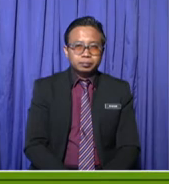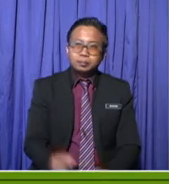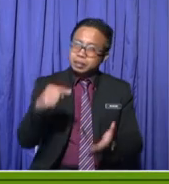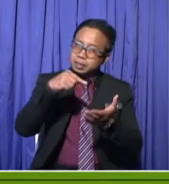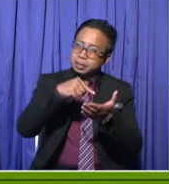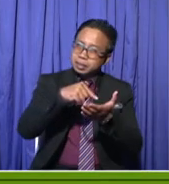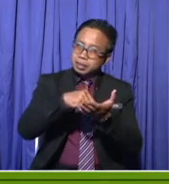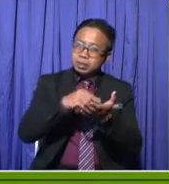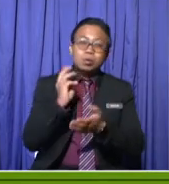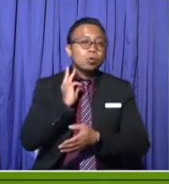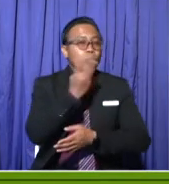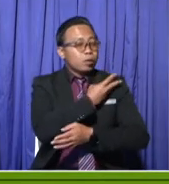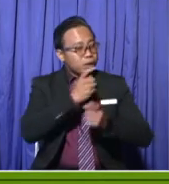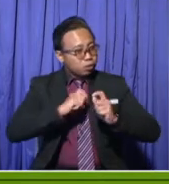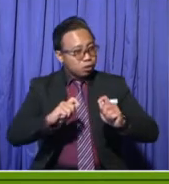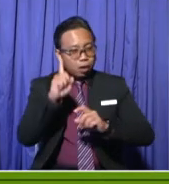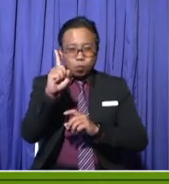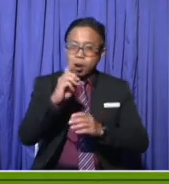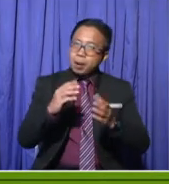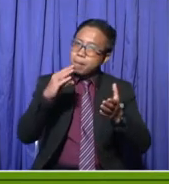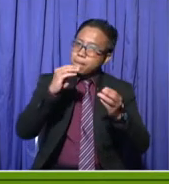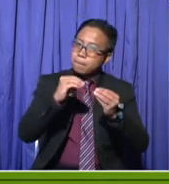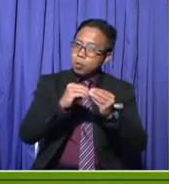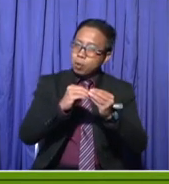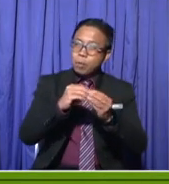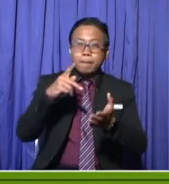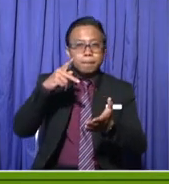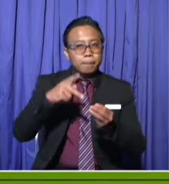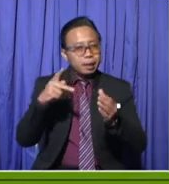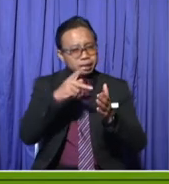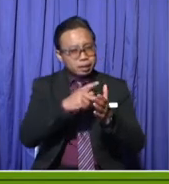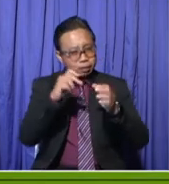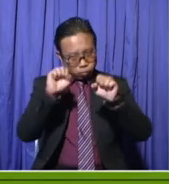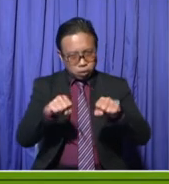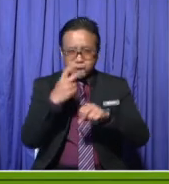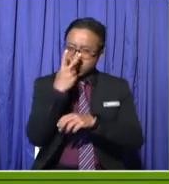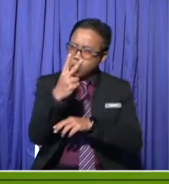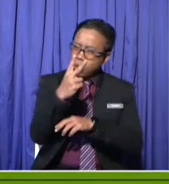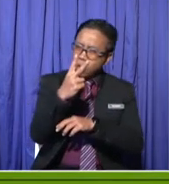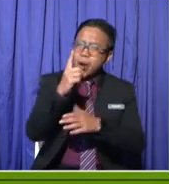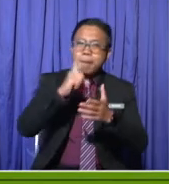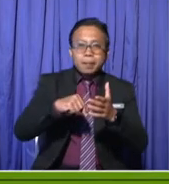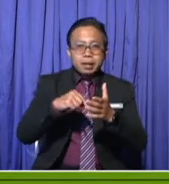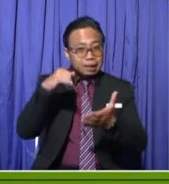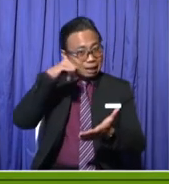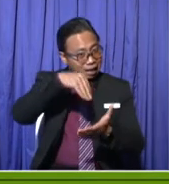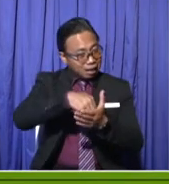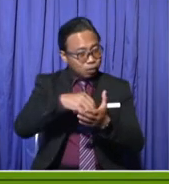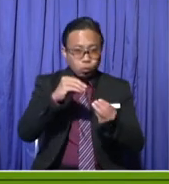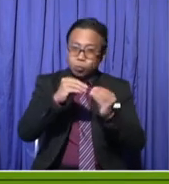Here we try one more pattern. Can you see any difference in this number